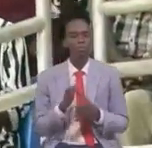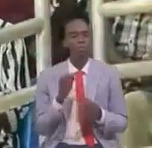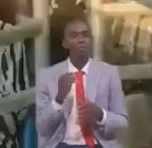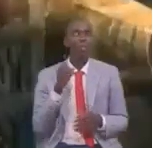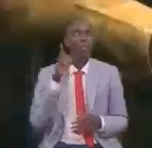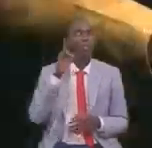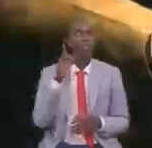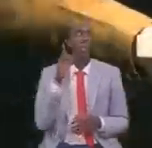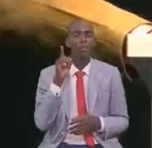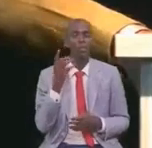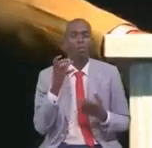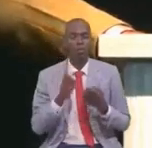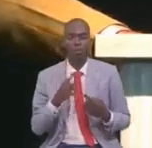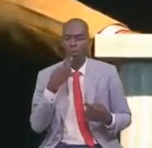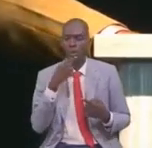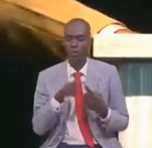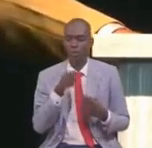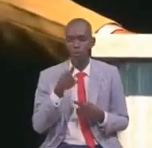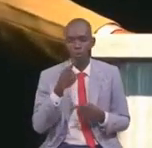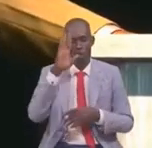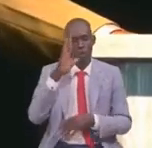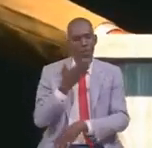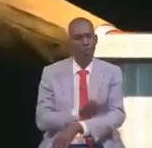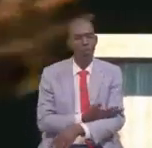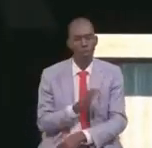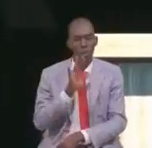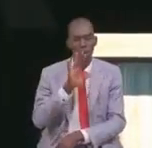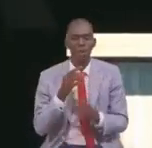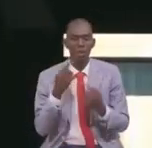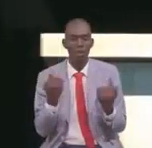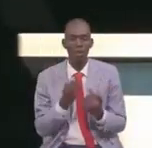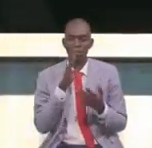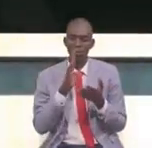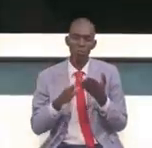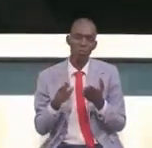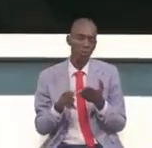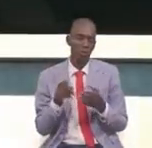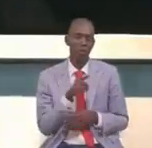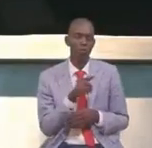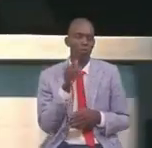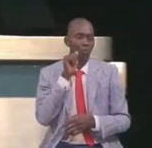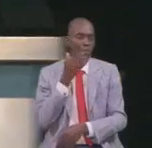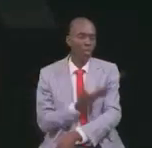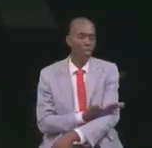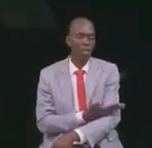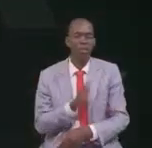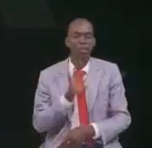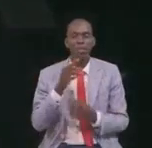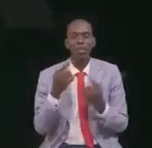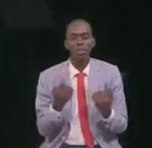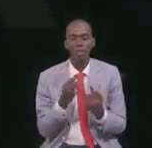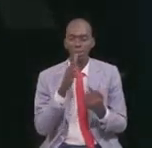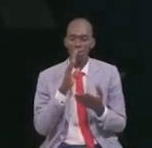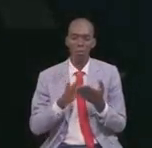to you, son, thy sins be forgiven thee. Daughter, thy sins be forgiven